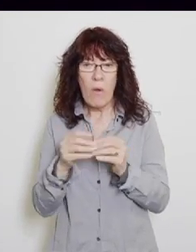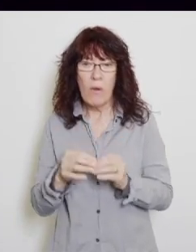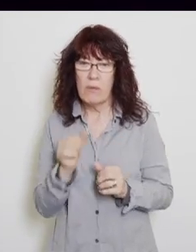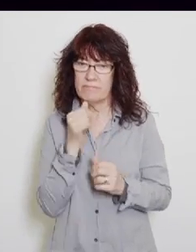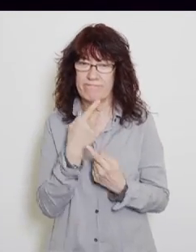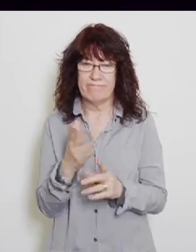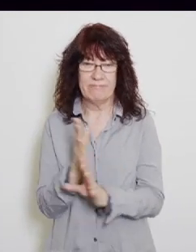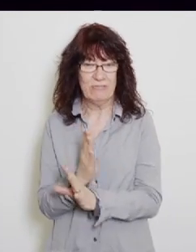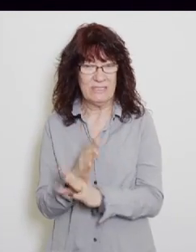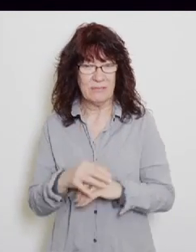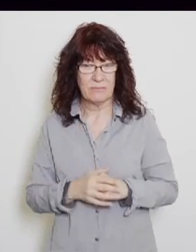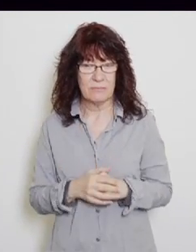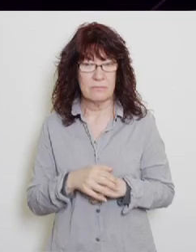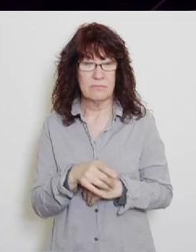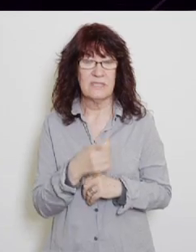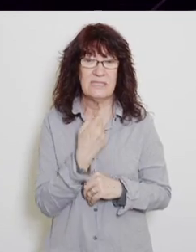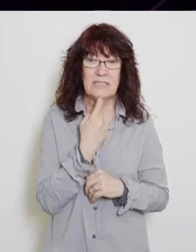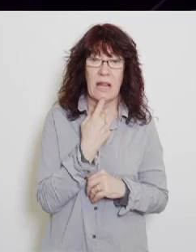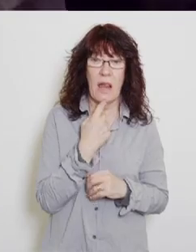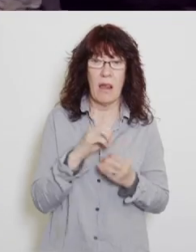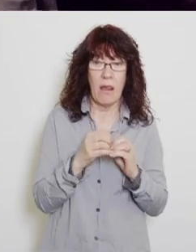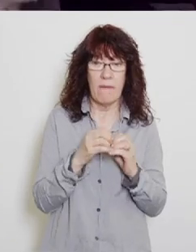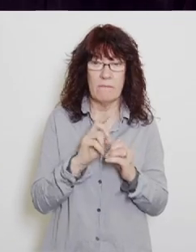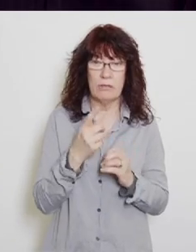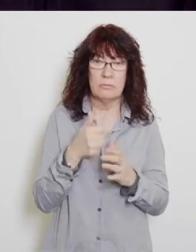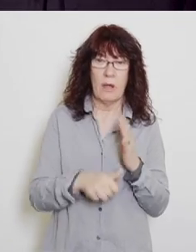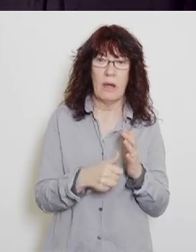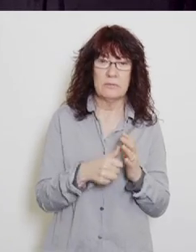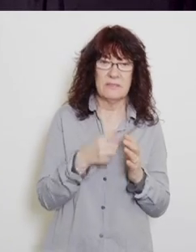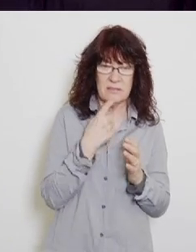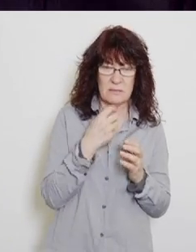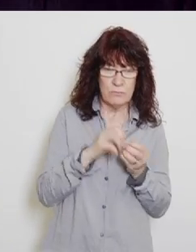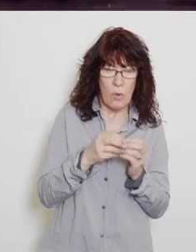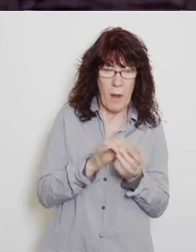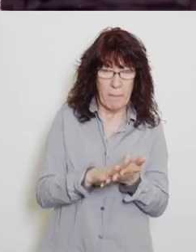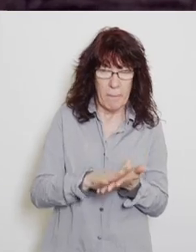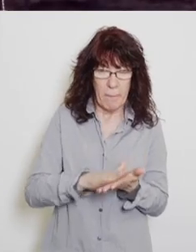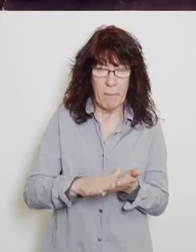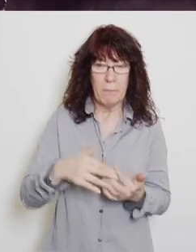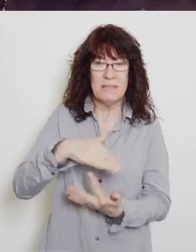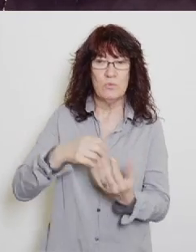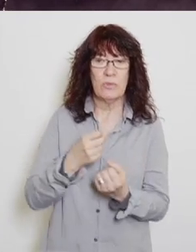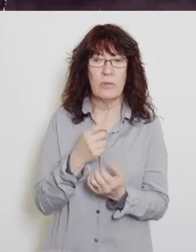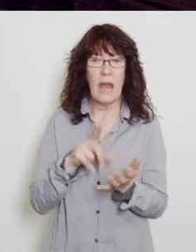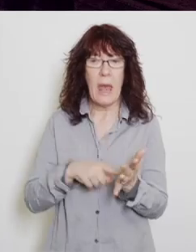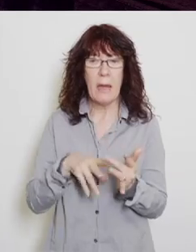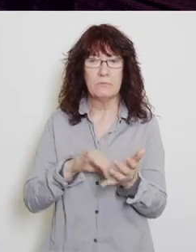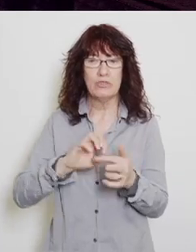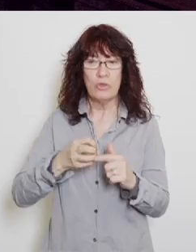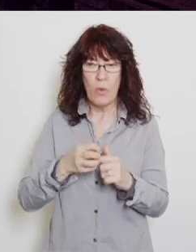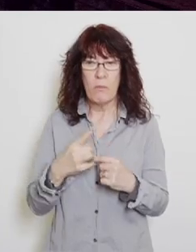made by melting unrefined blister steel, which is broken up and mixed with crushed limestone and other